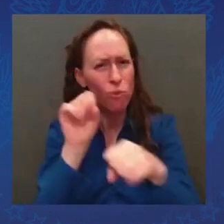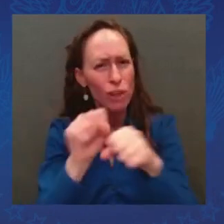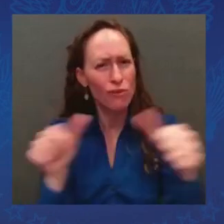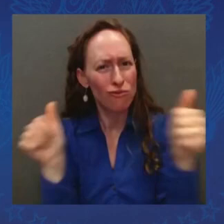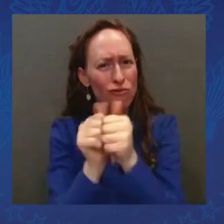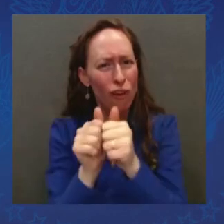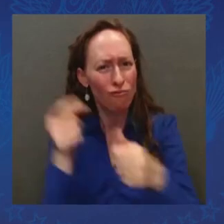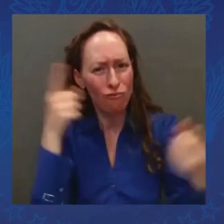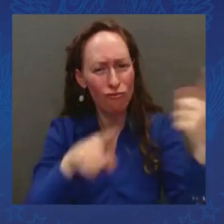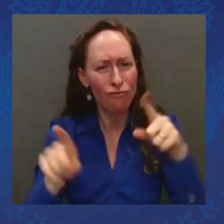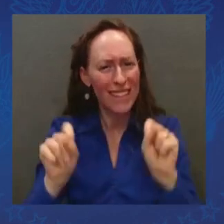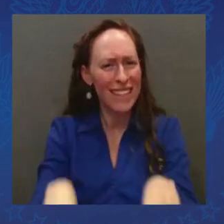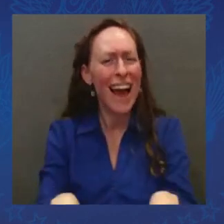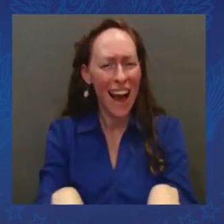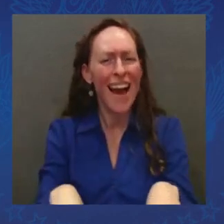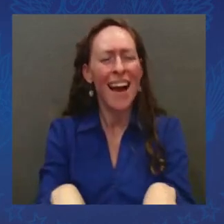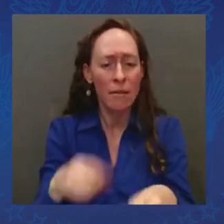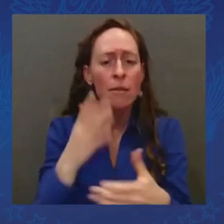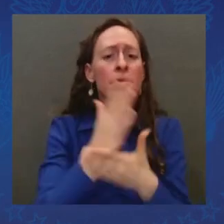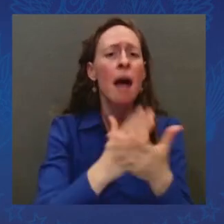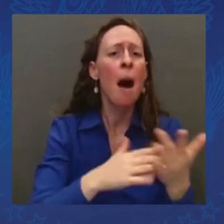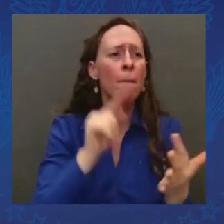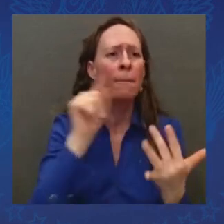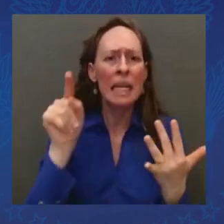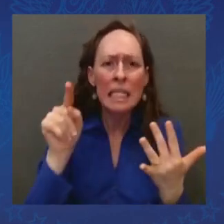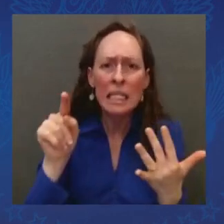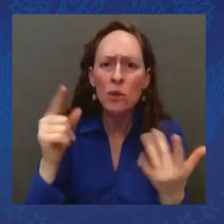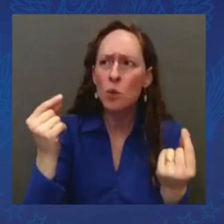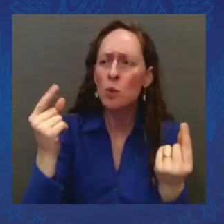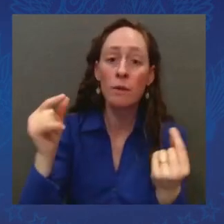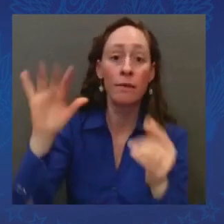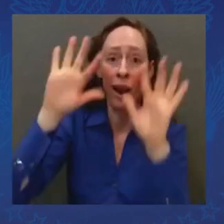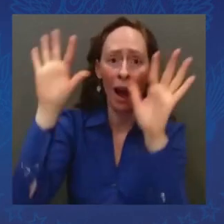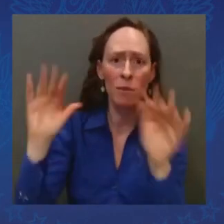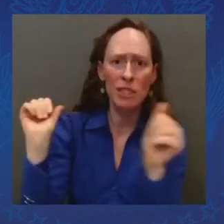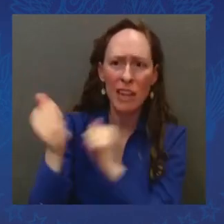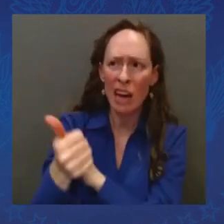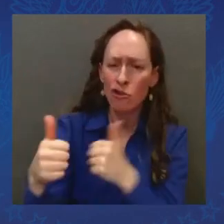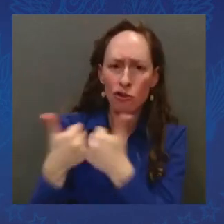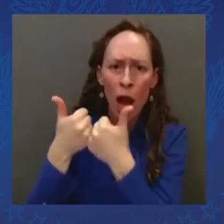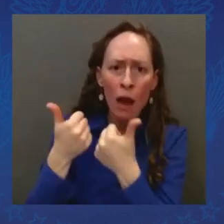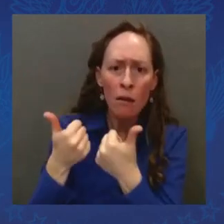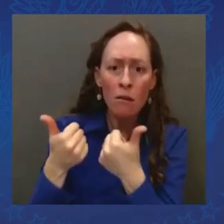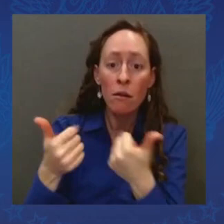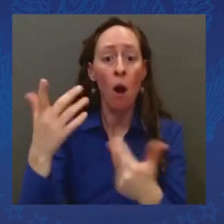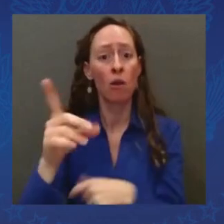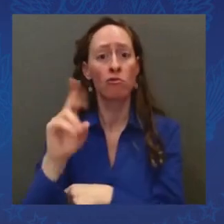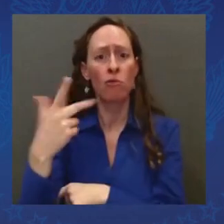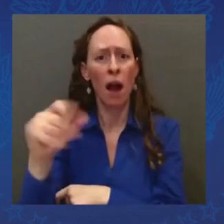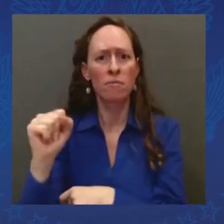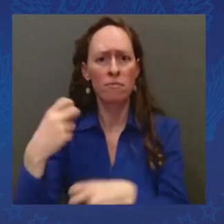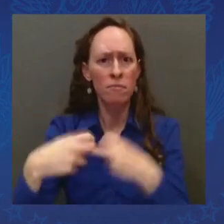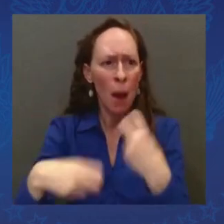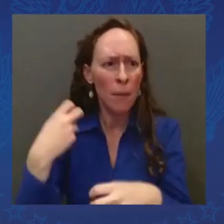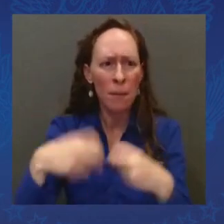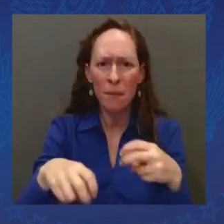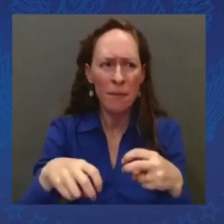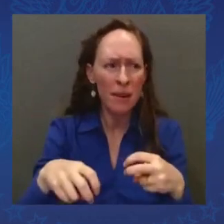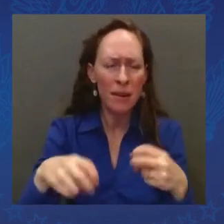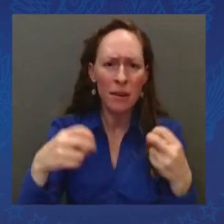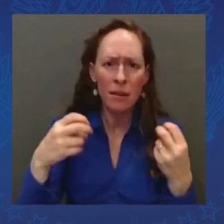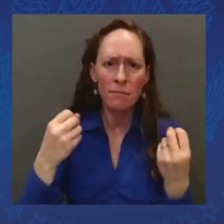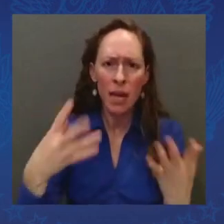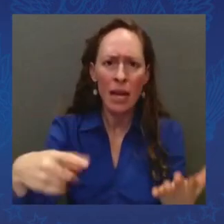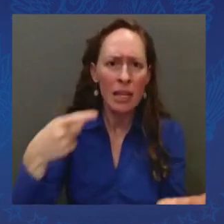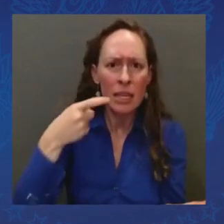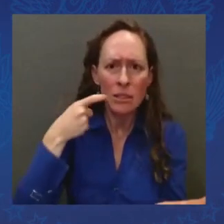to artificial intelligence, demand our joint efforts. So I look forward to beginning this discussion, and